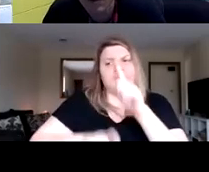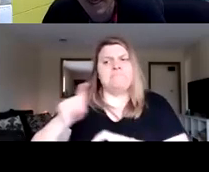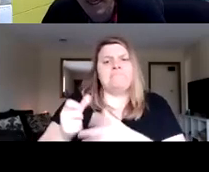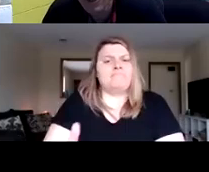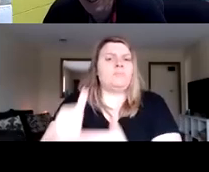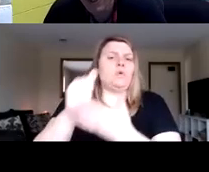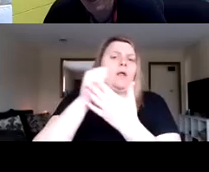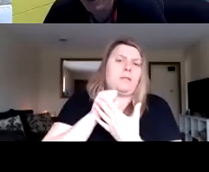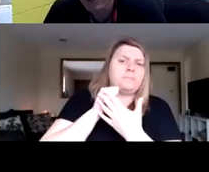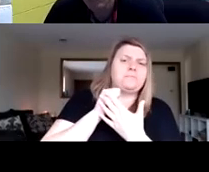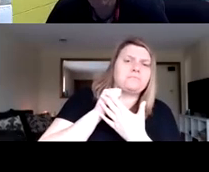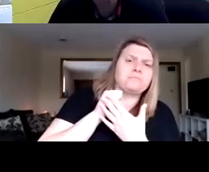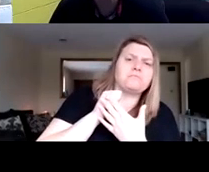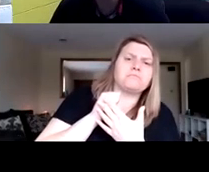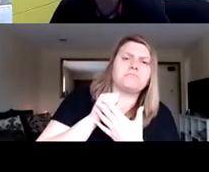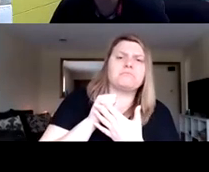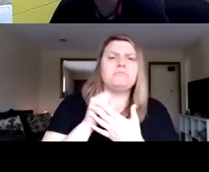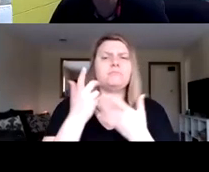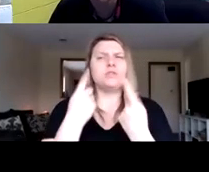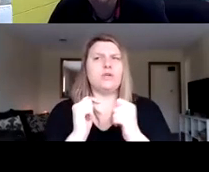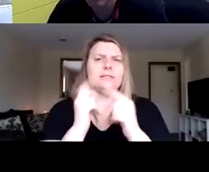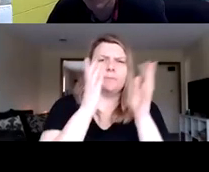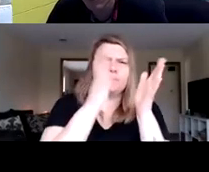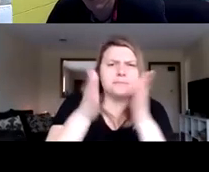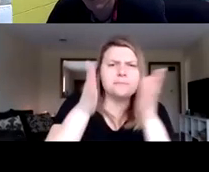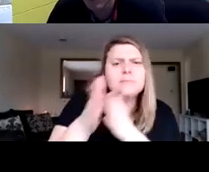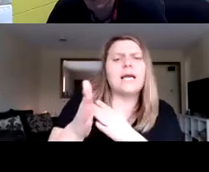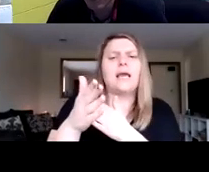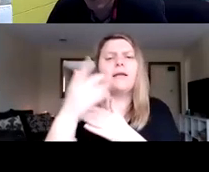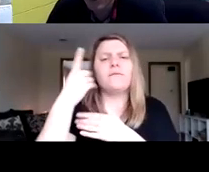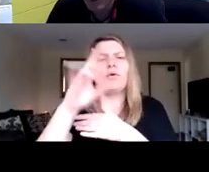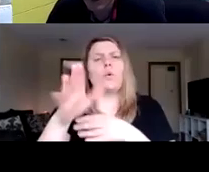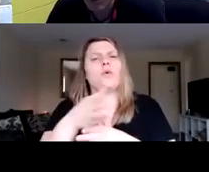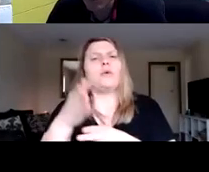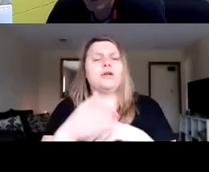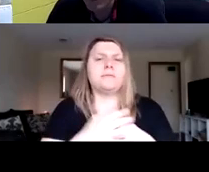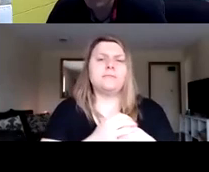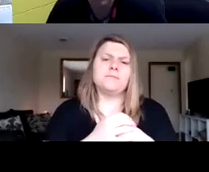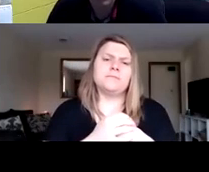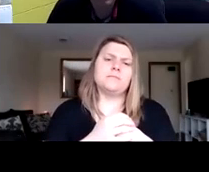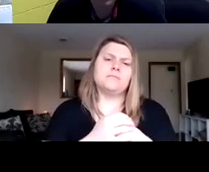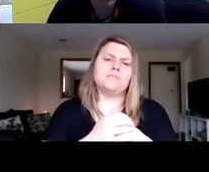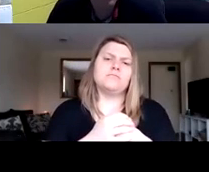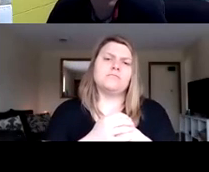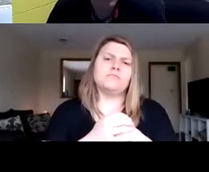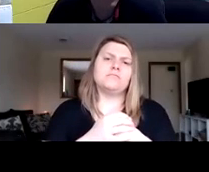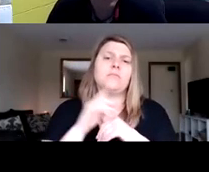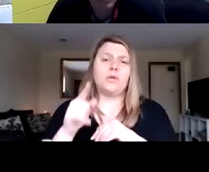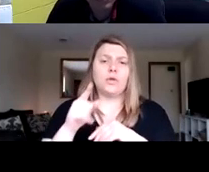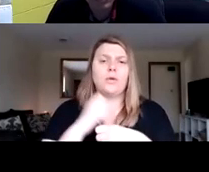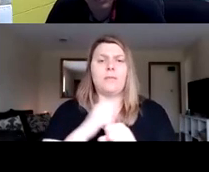you build a plan going forward in your career. Always, like, as you cultivate